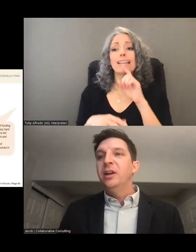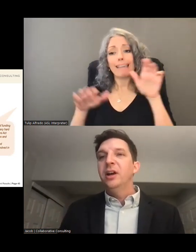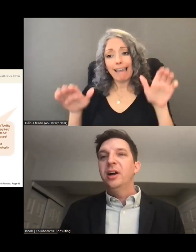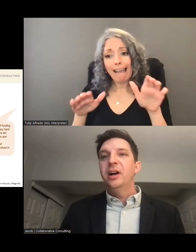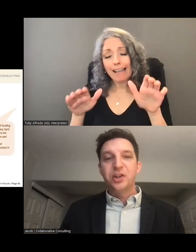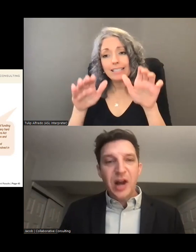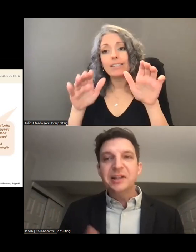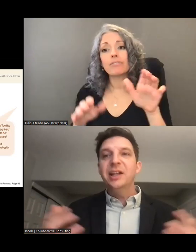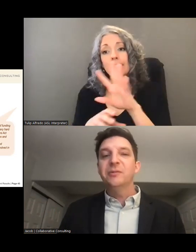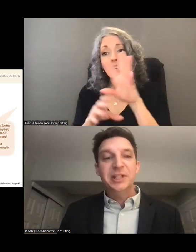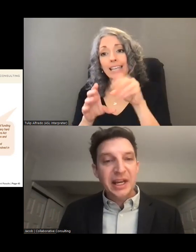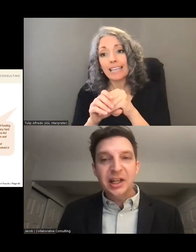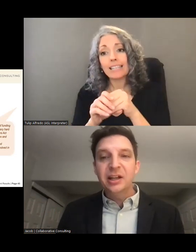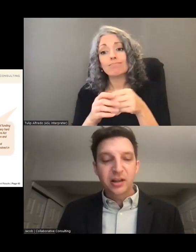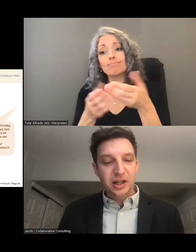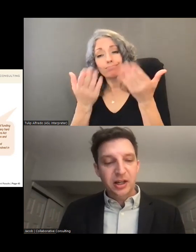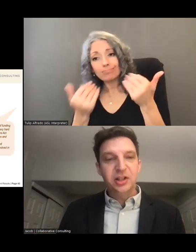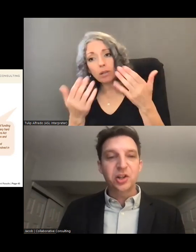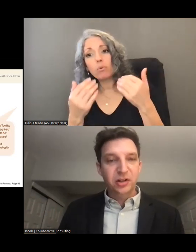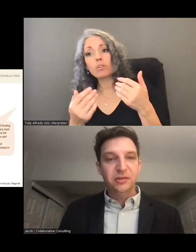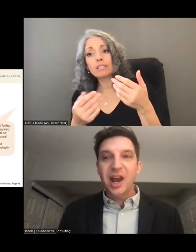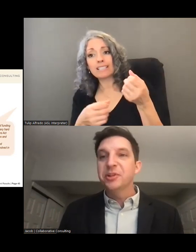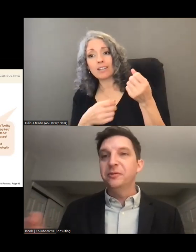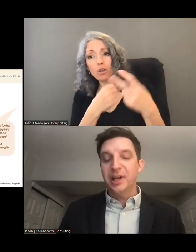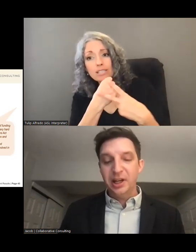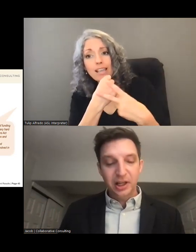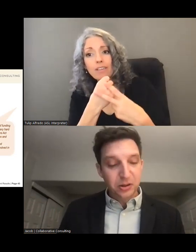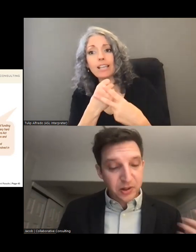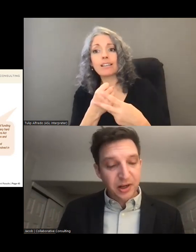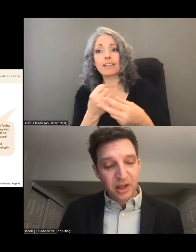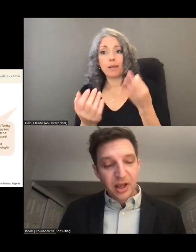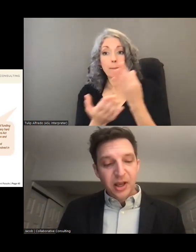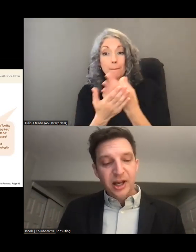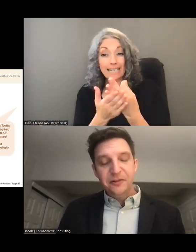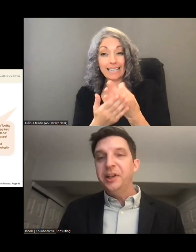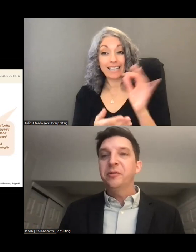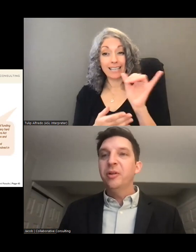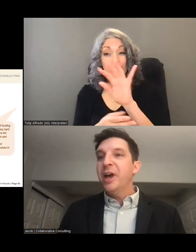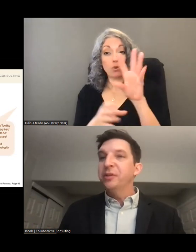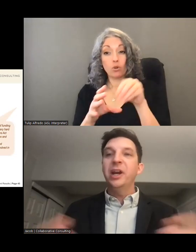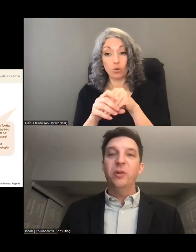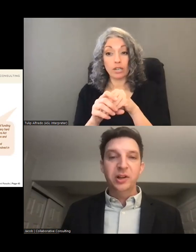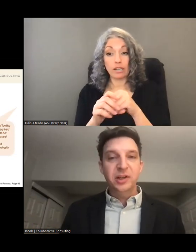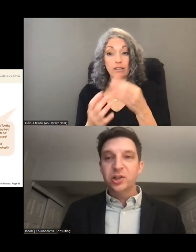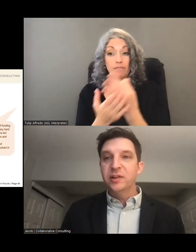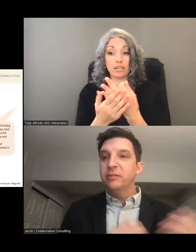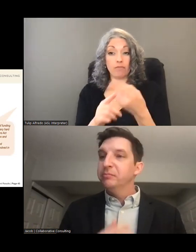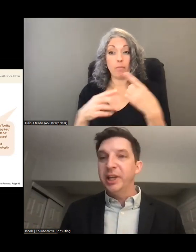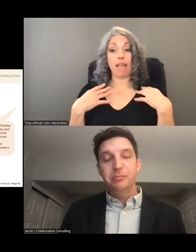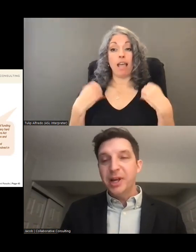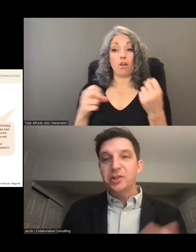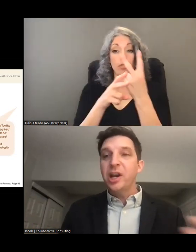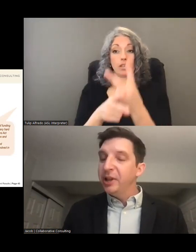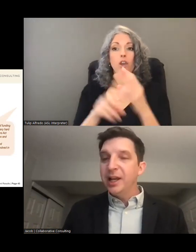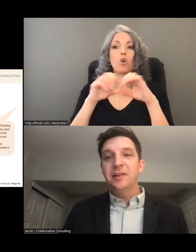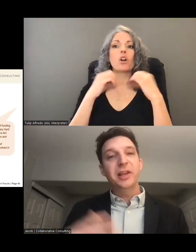on attracting and retaining additional types of funding, including funding from healthcare organizations